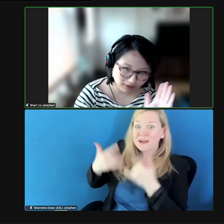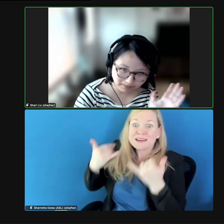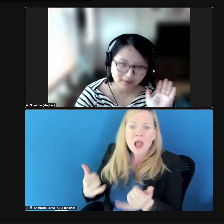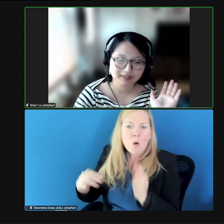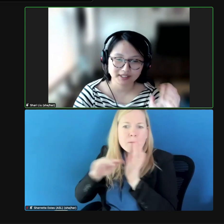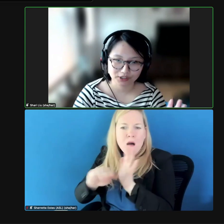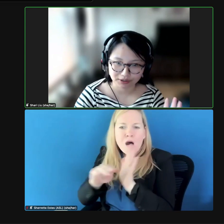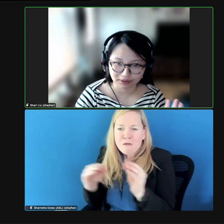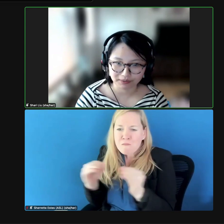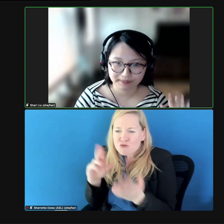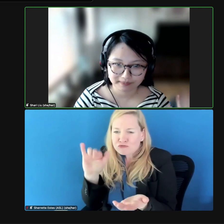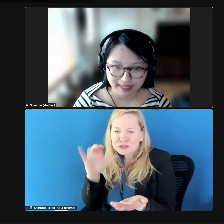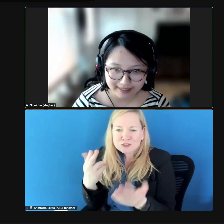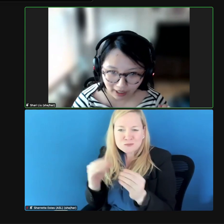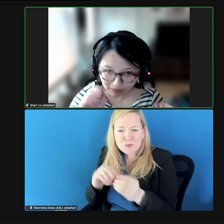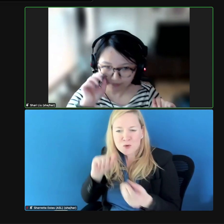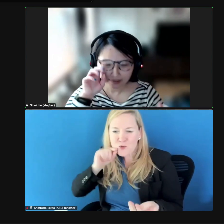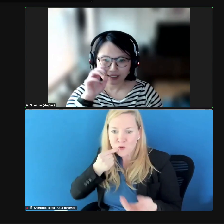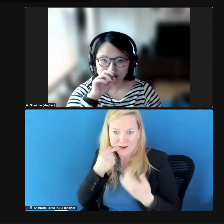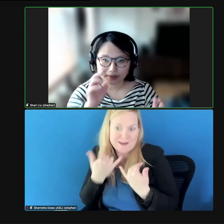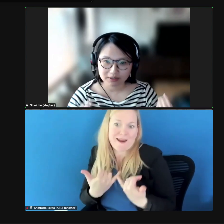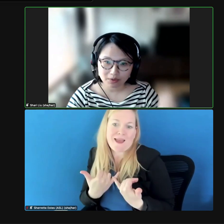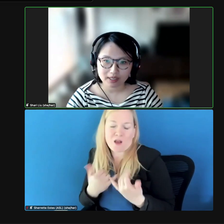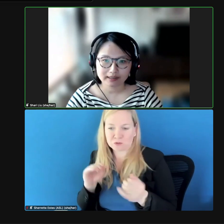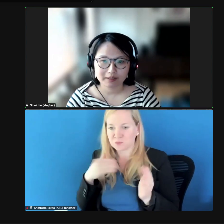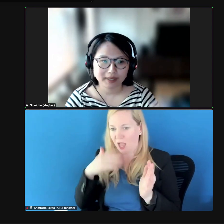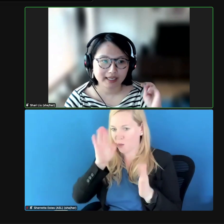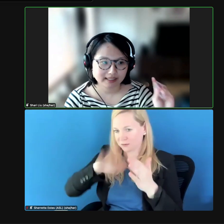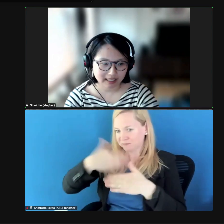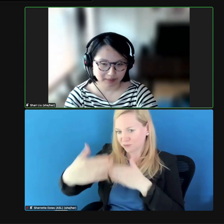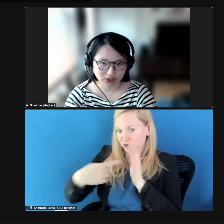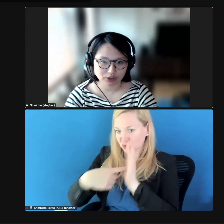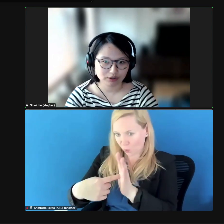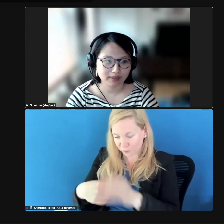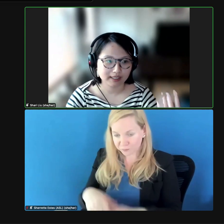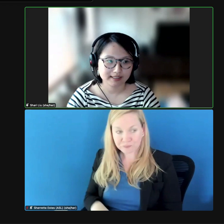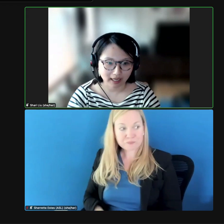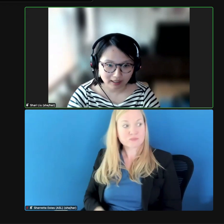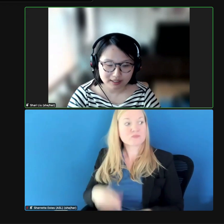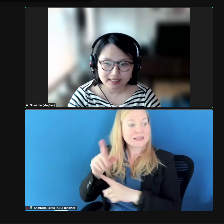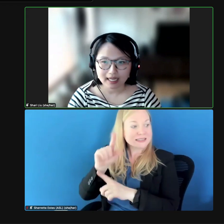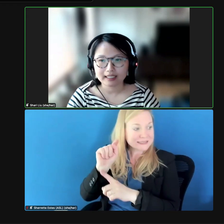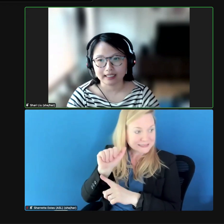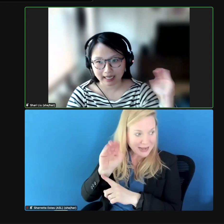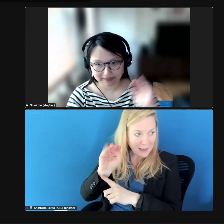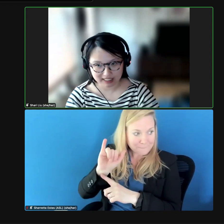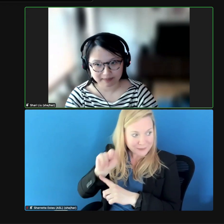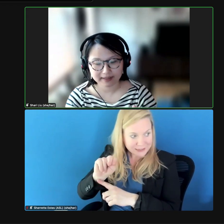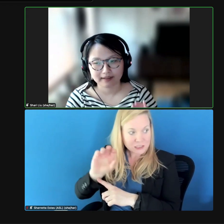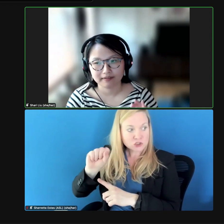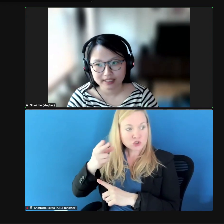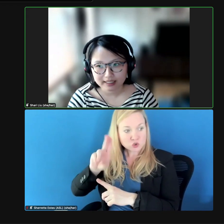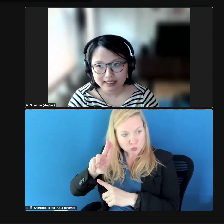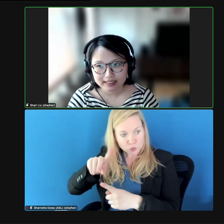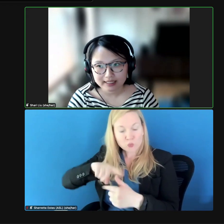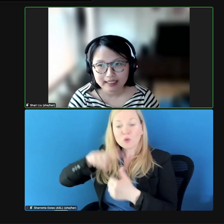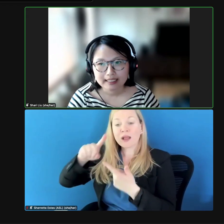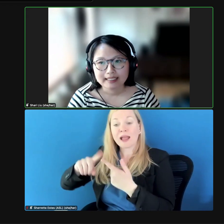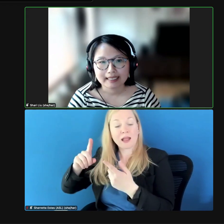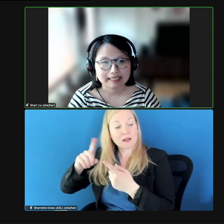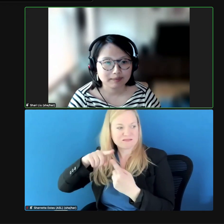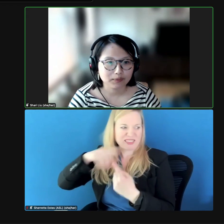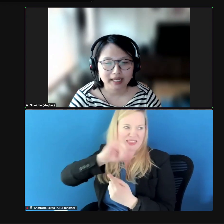more cool. So I'll show you that now. So in work led by Tianmin Xu on the psychology side and Kevin Smith on the physics